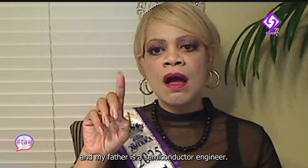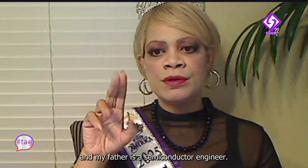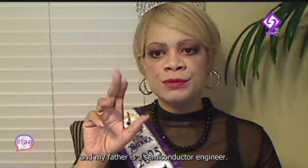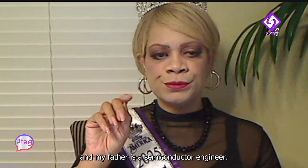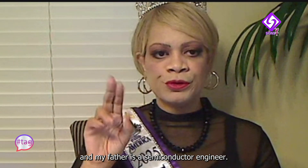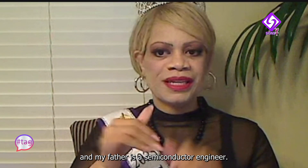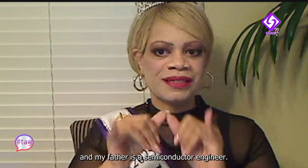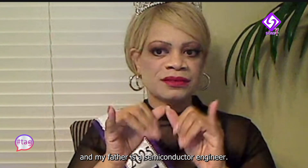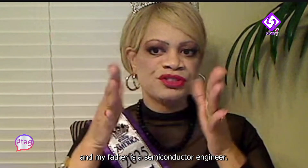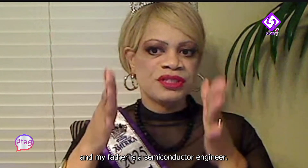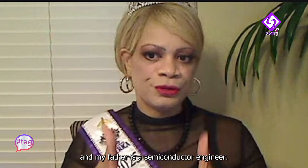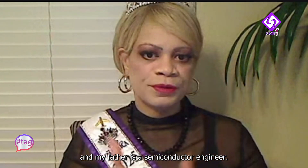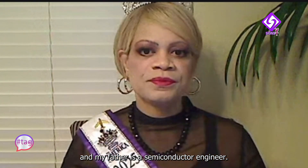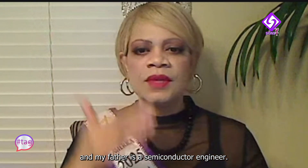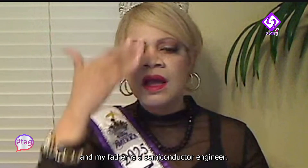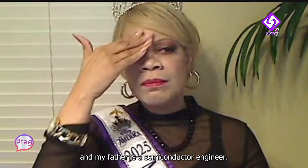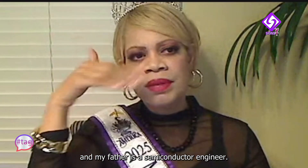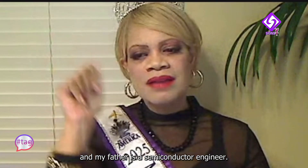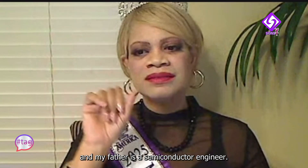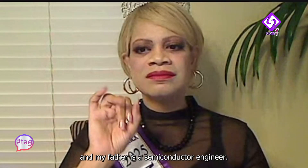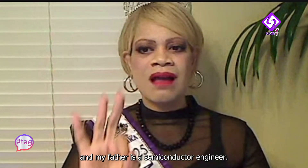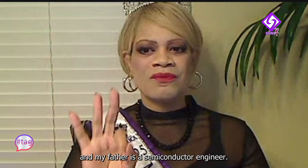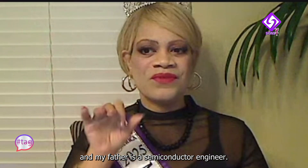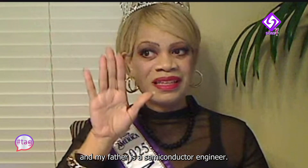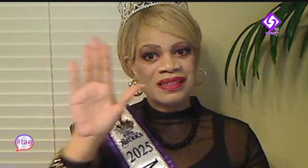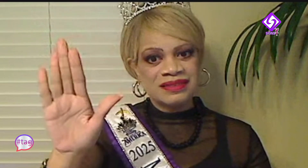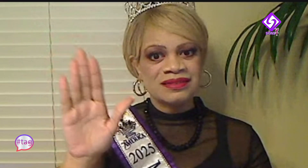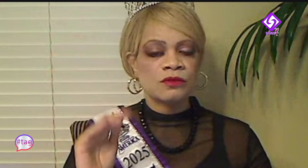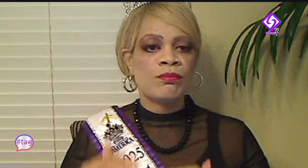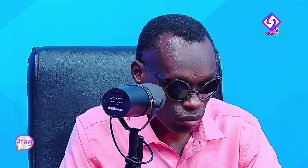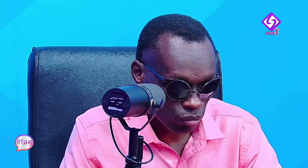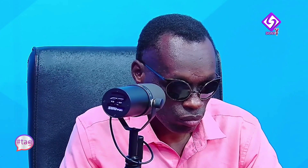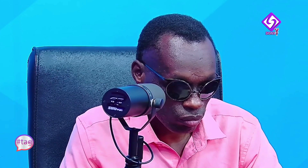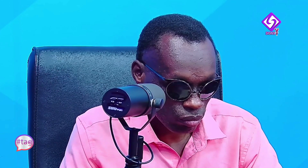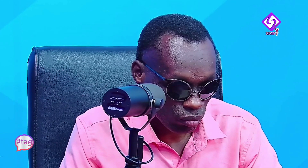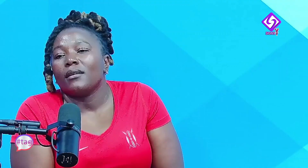And my father is a semiconductor engineer.